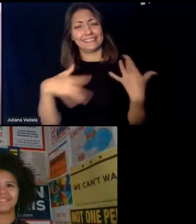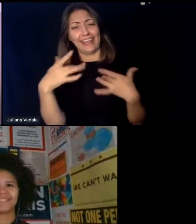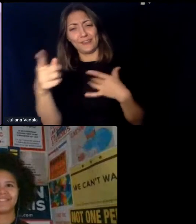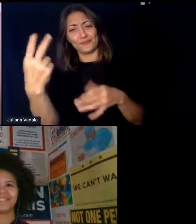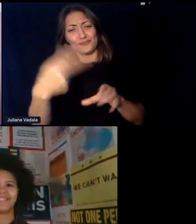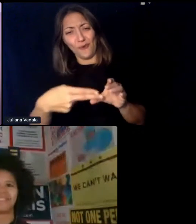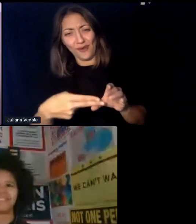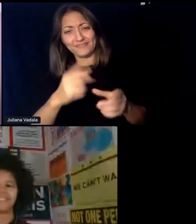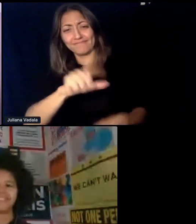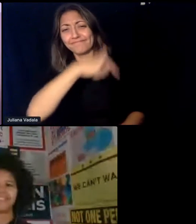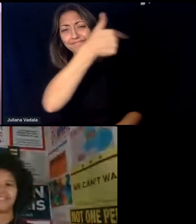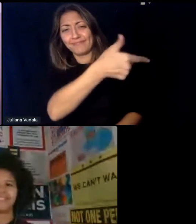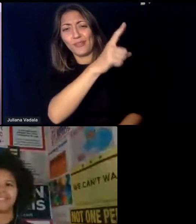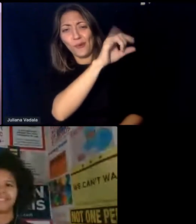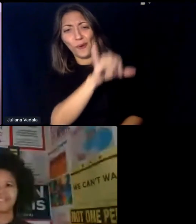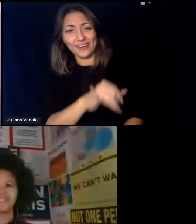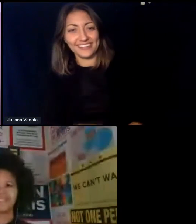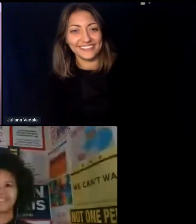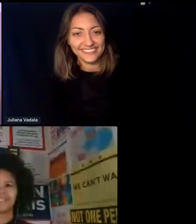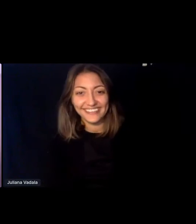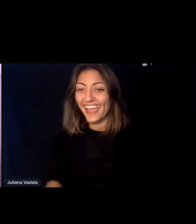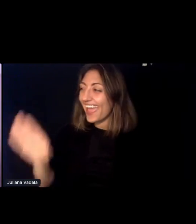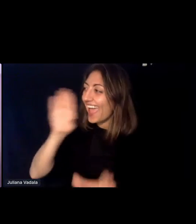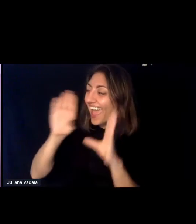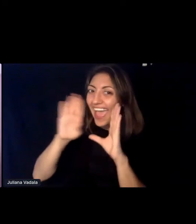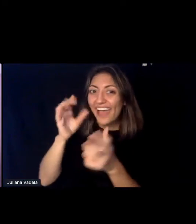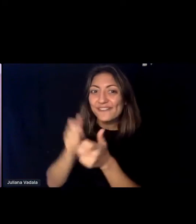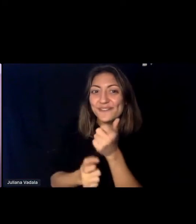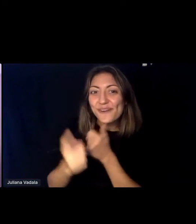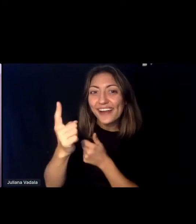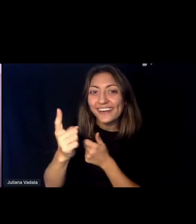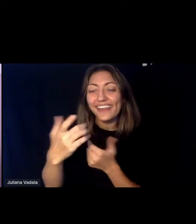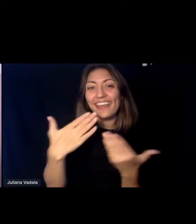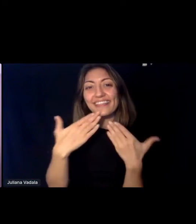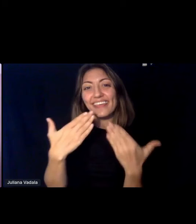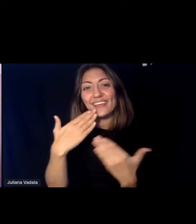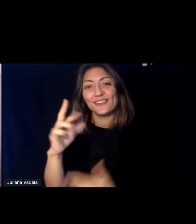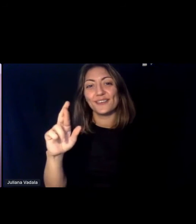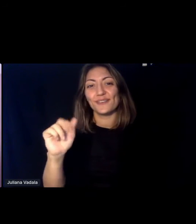Hello, everyone. Thank you, Raquel, for those inspiring words and